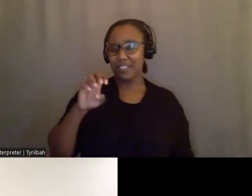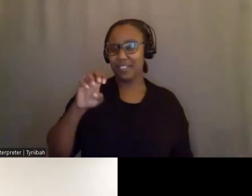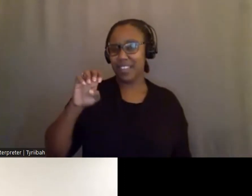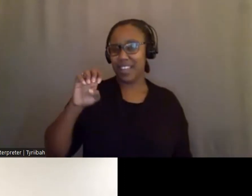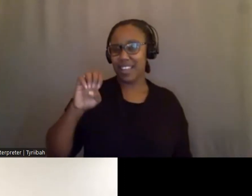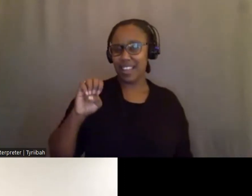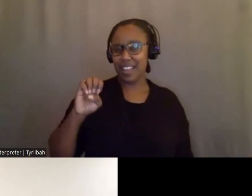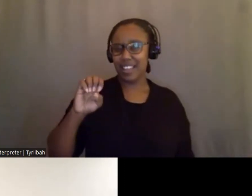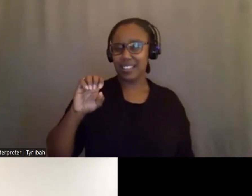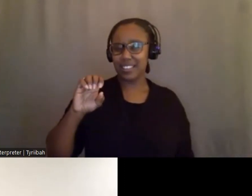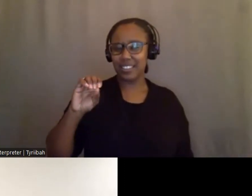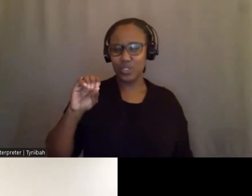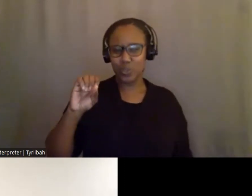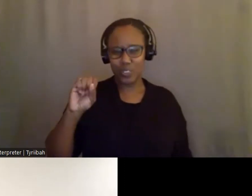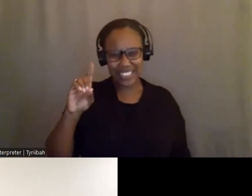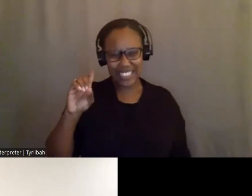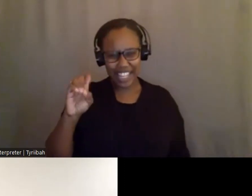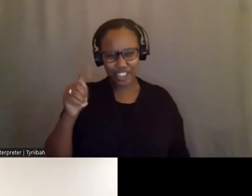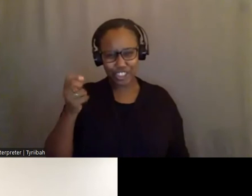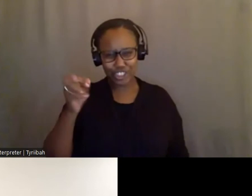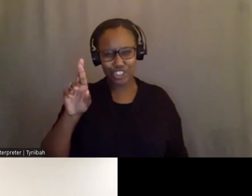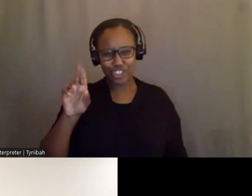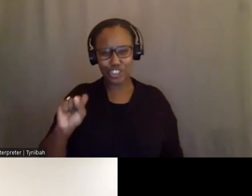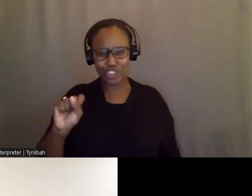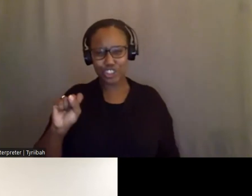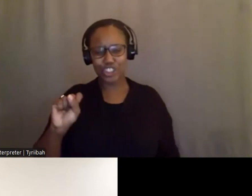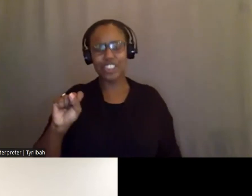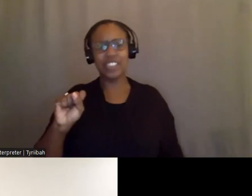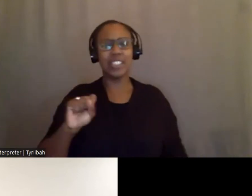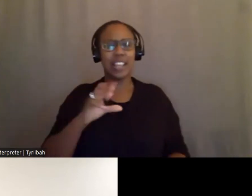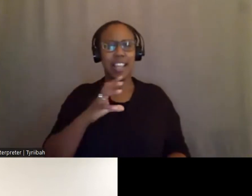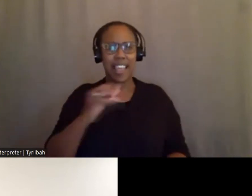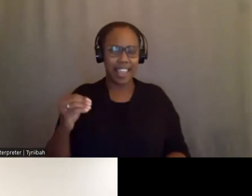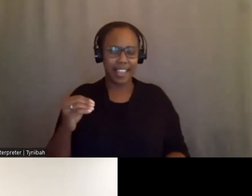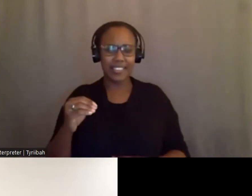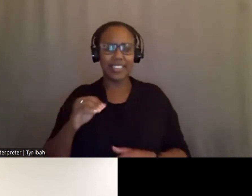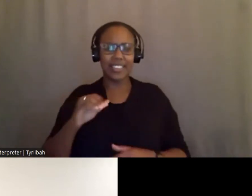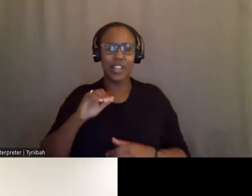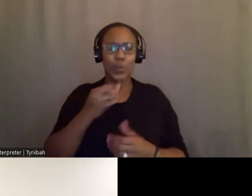Indian Territory on Native land ownership and resource distribution?